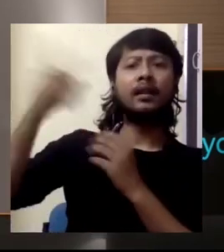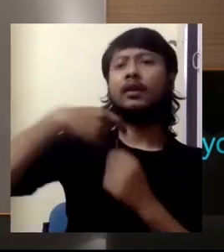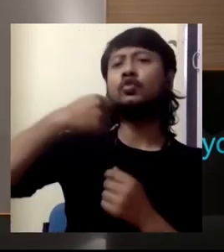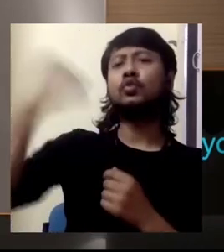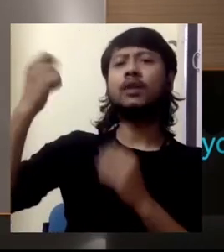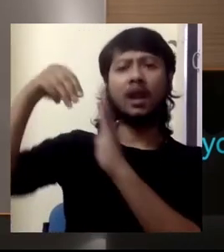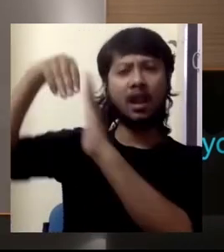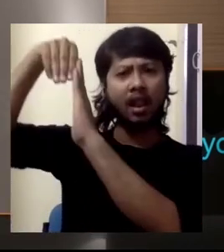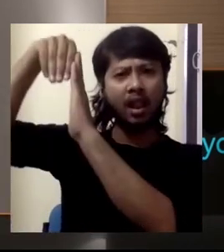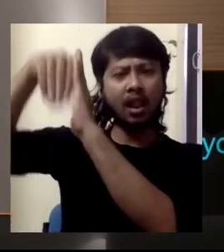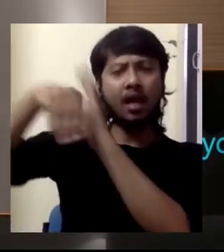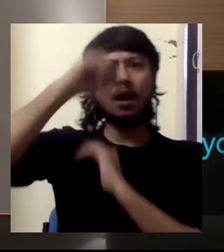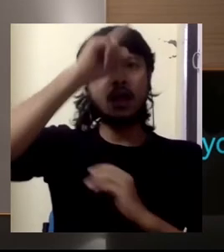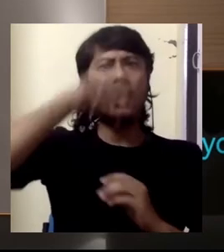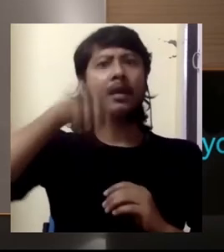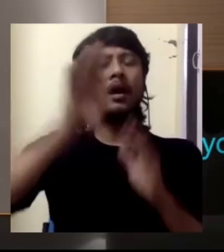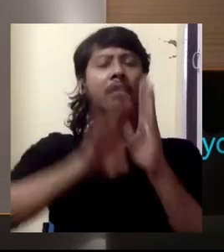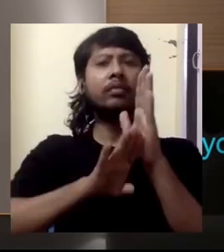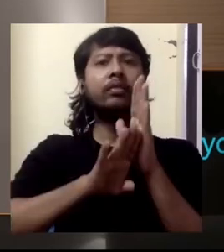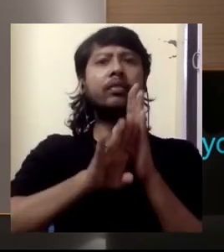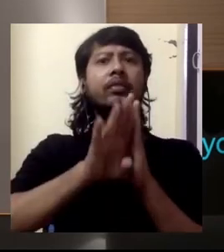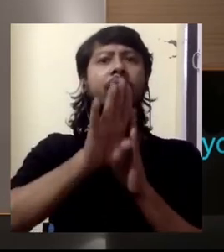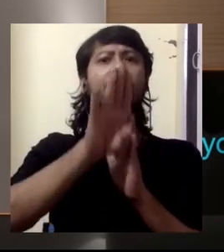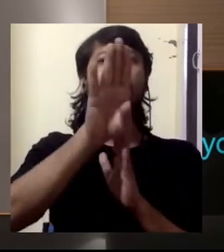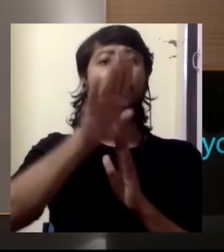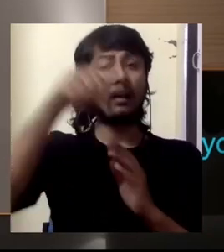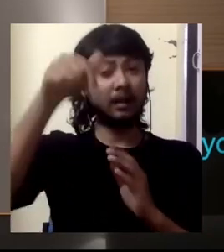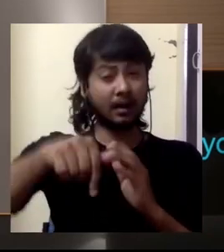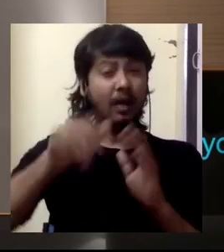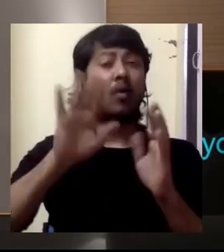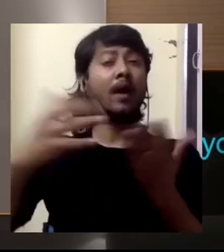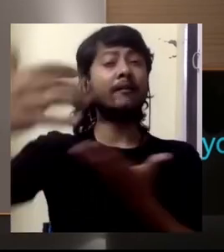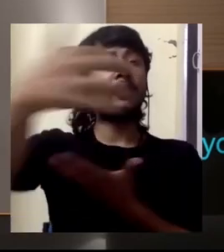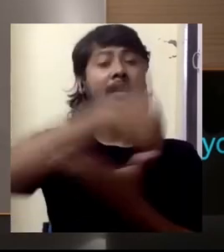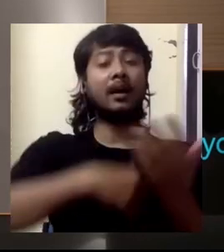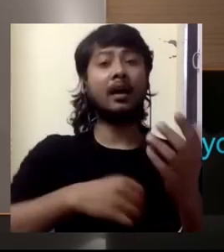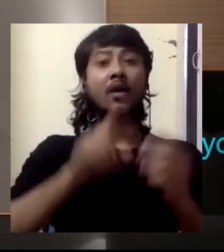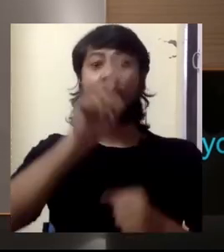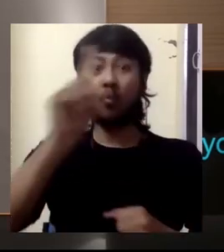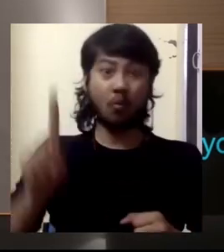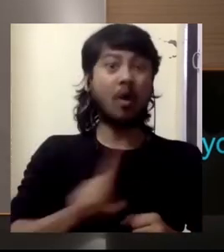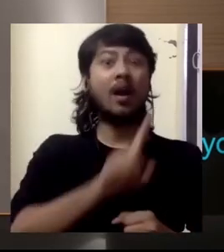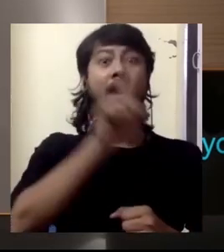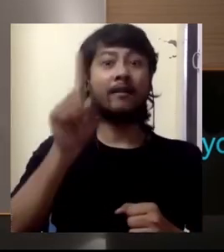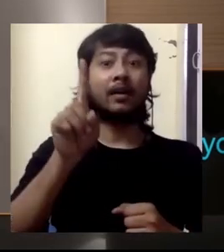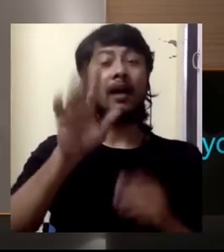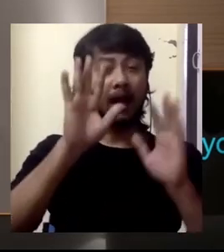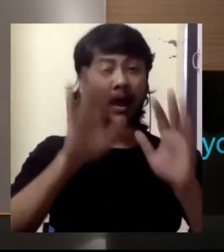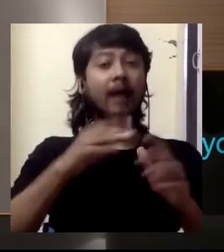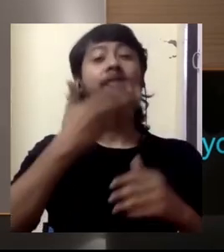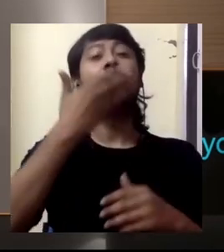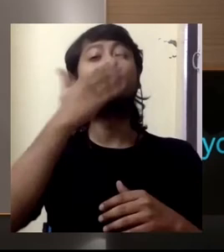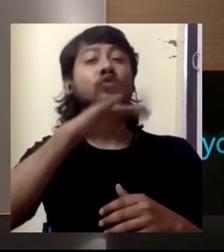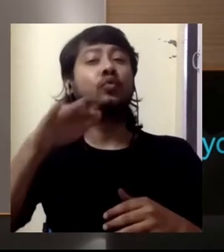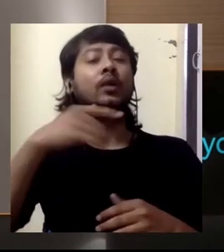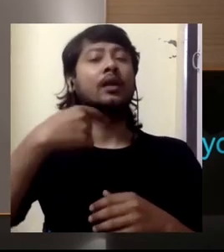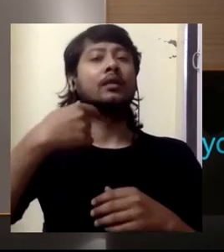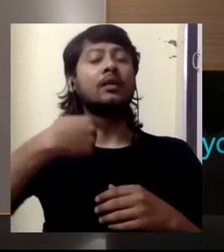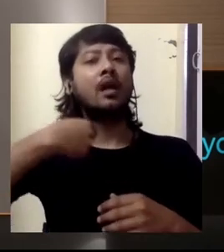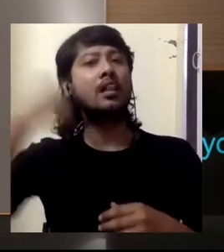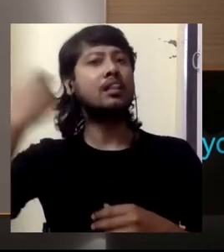student dying by suicide every hour of every day in this country. Those are our